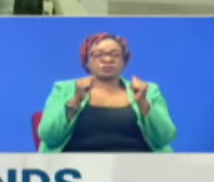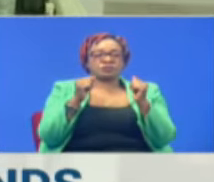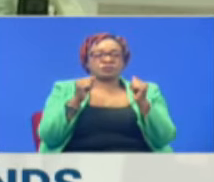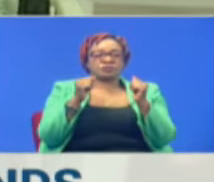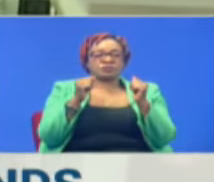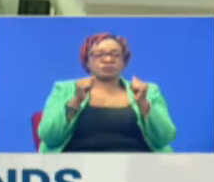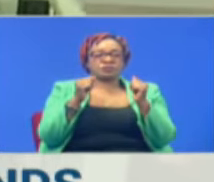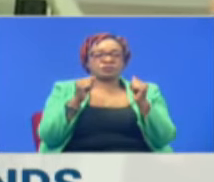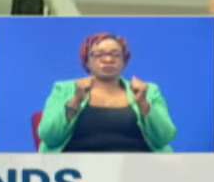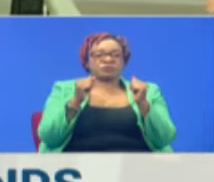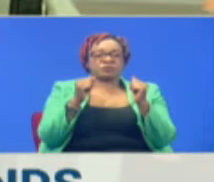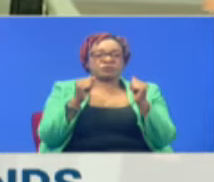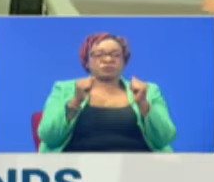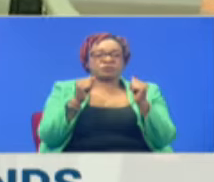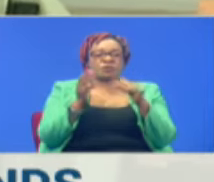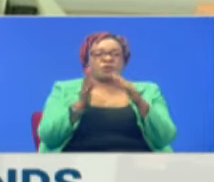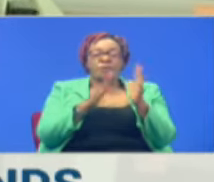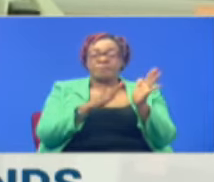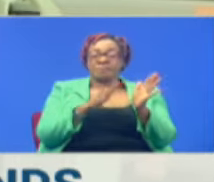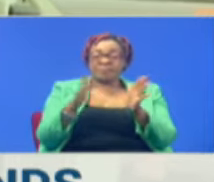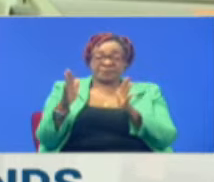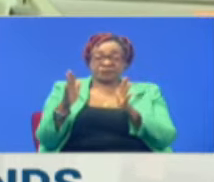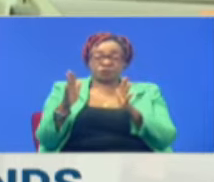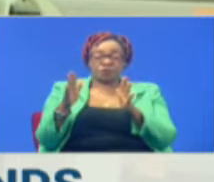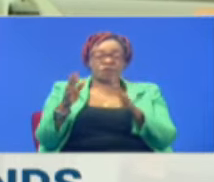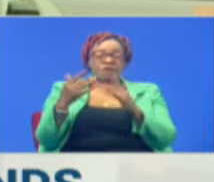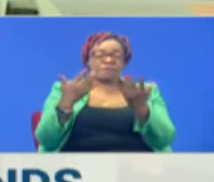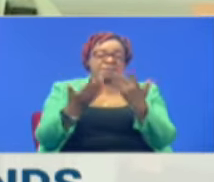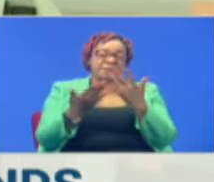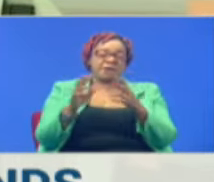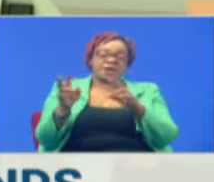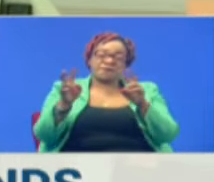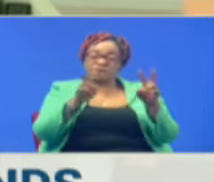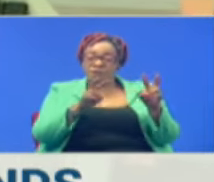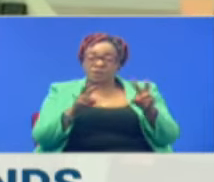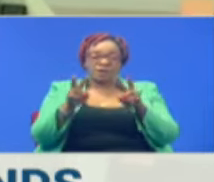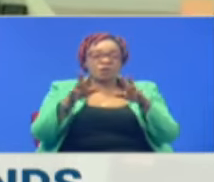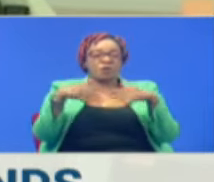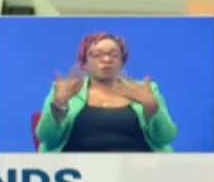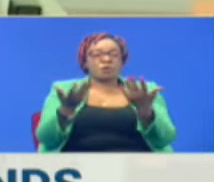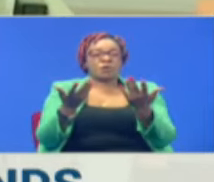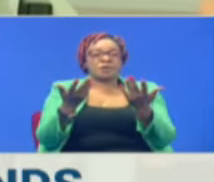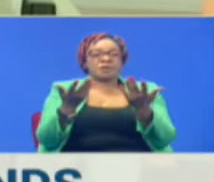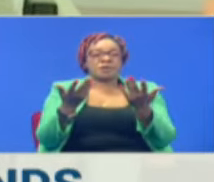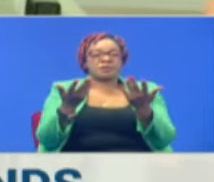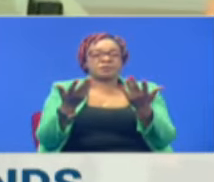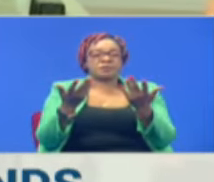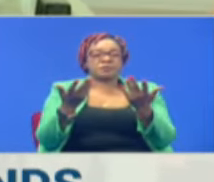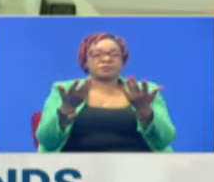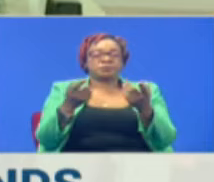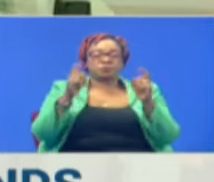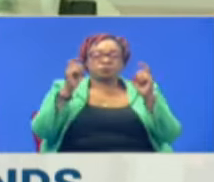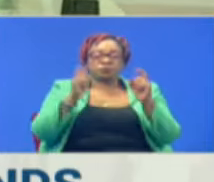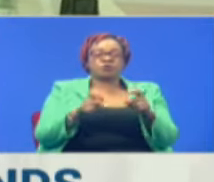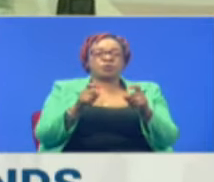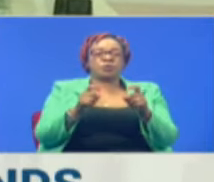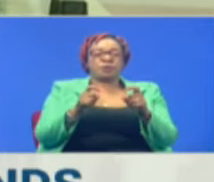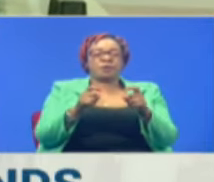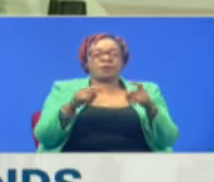it's either for the preparation of viewing, or the body is supposed to be prepared